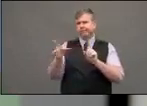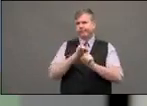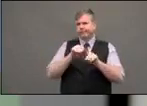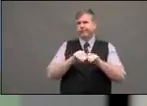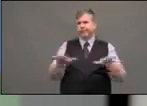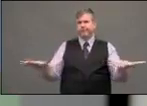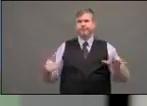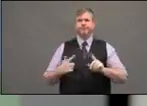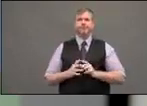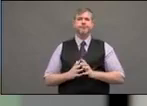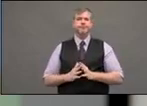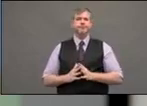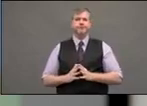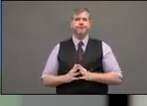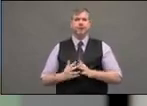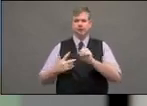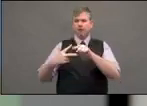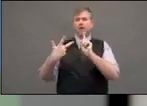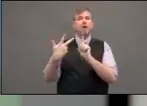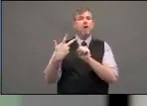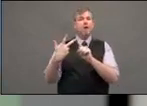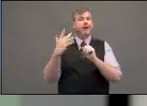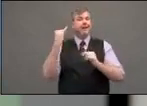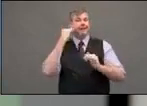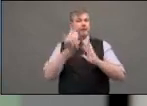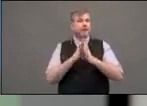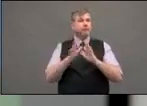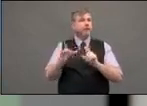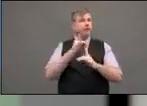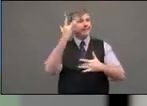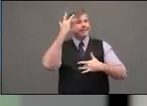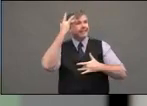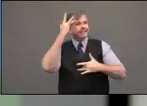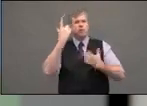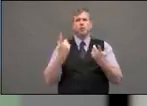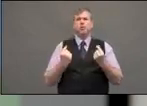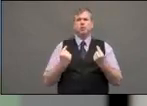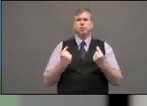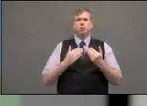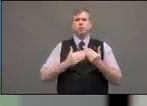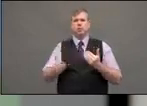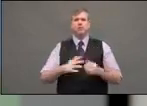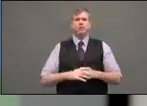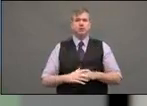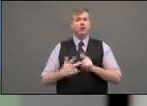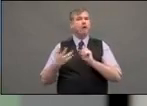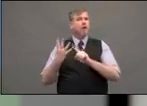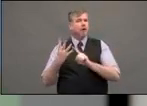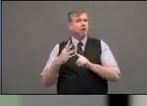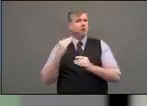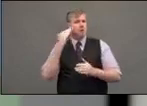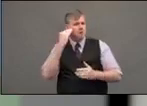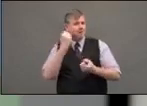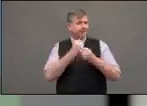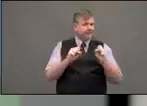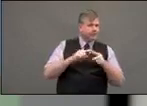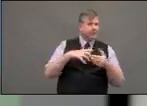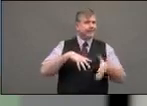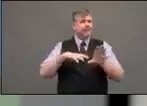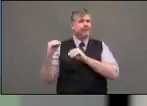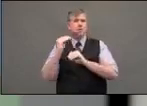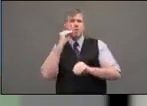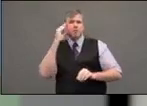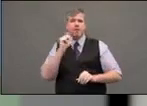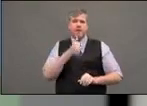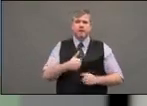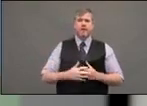leave the house again, and where to seek the resources you need, whether that's healthcare or other supportive services. We also train